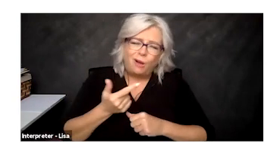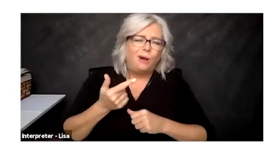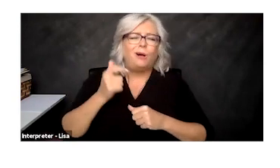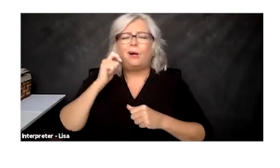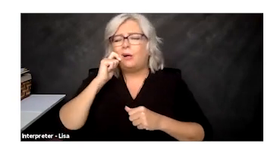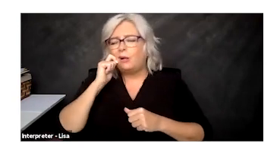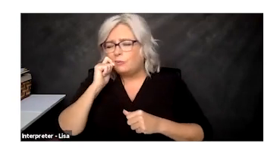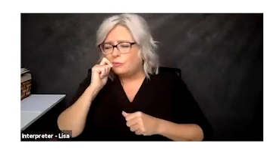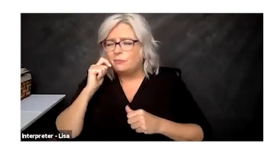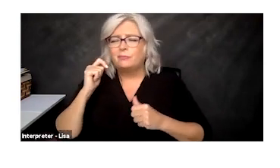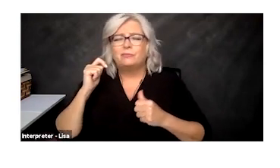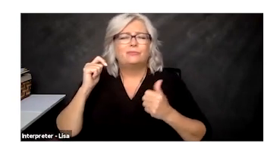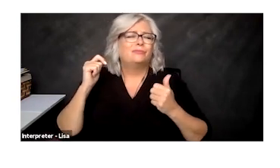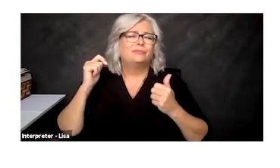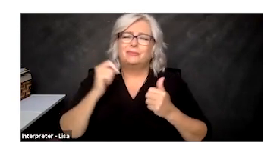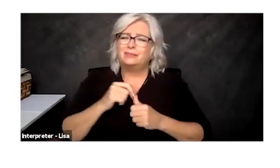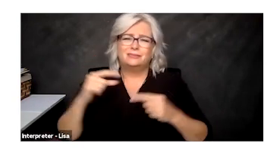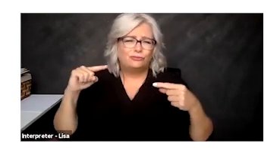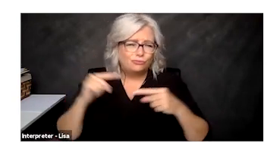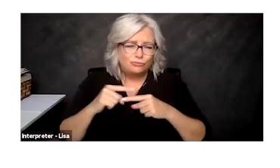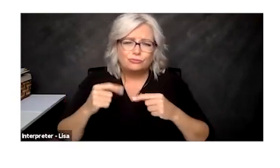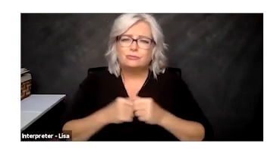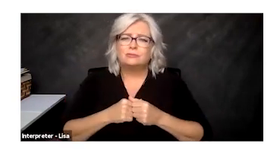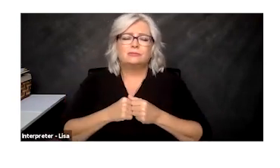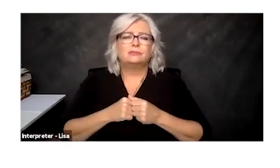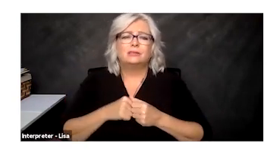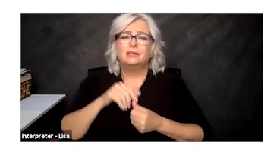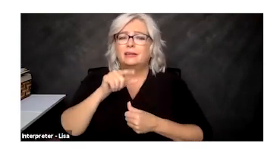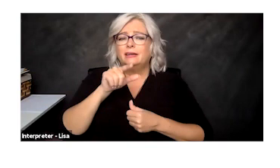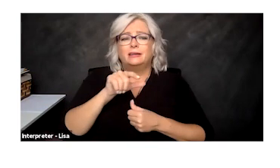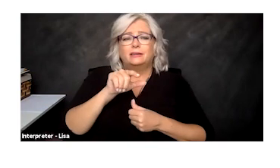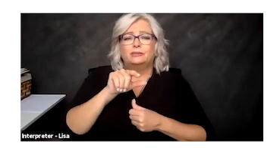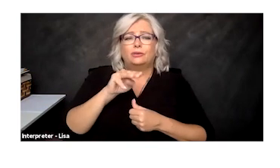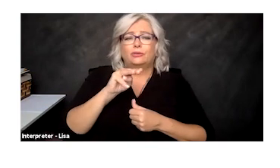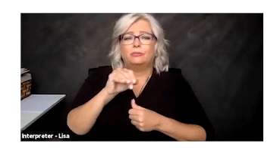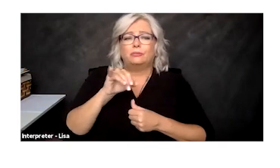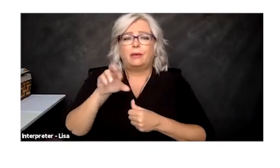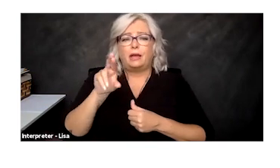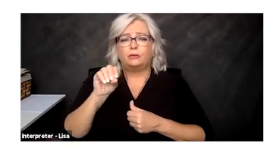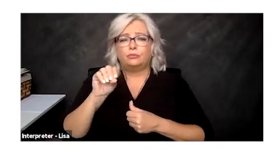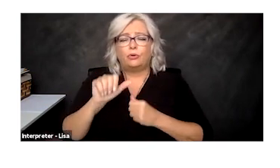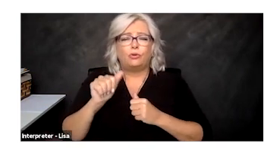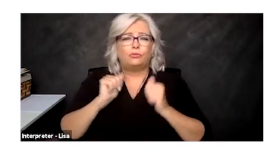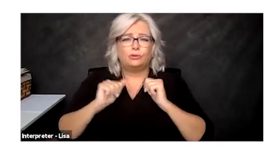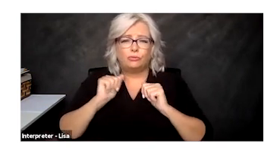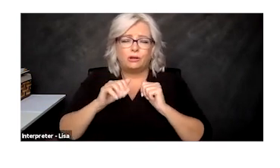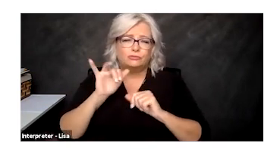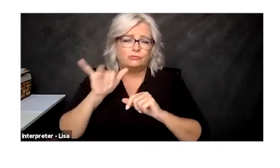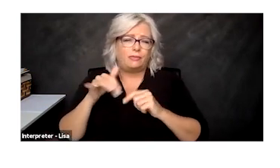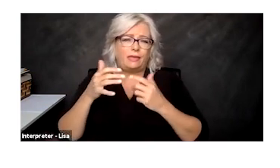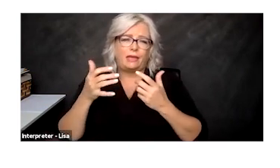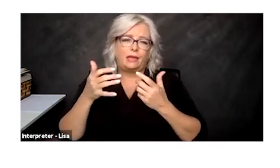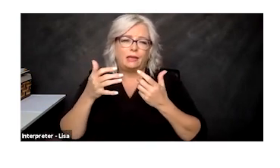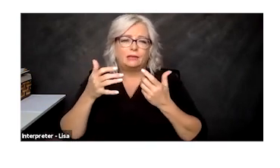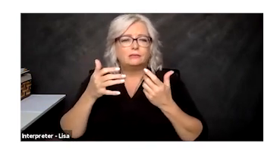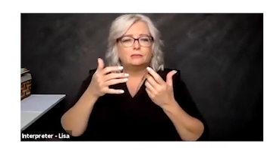term that's centered around whiteness. It's centered around a need to sort of frame some racist actions as not as important